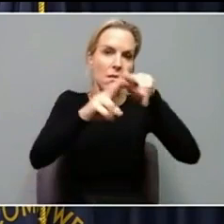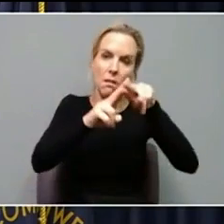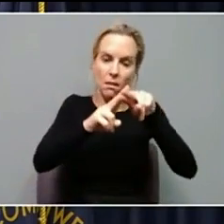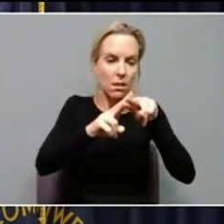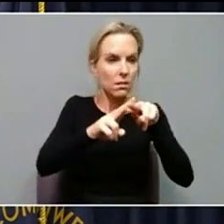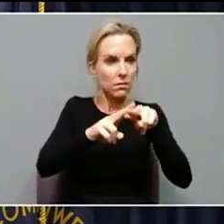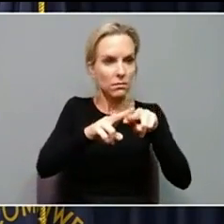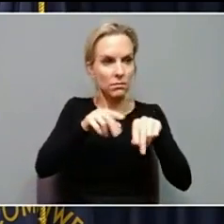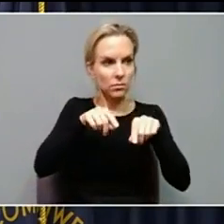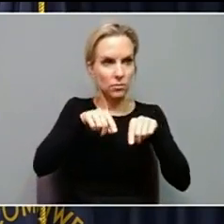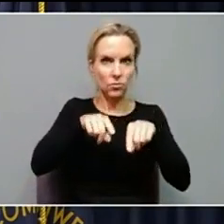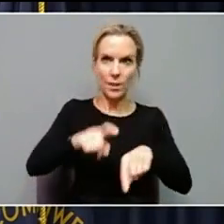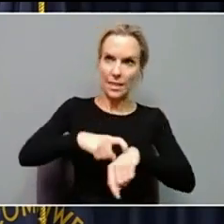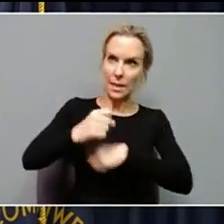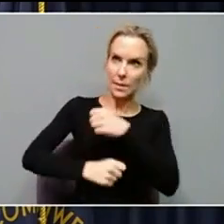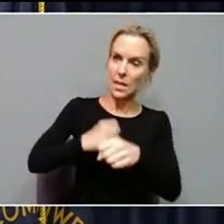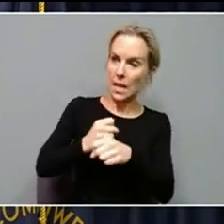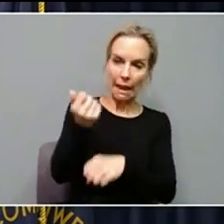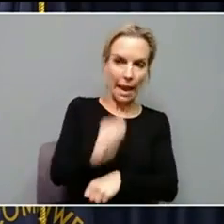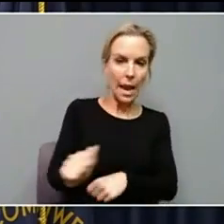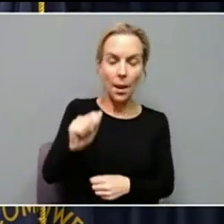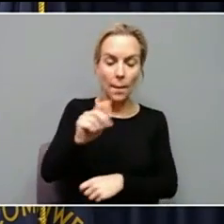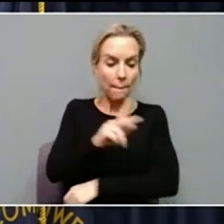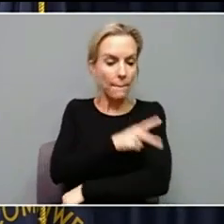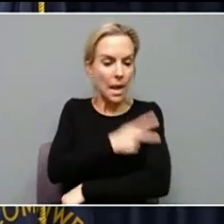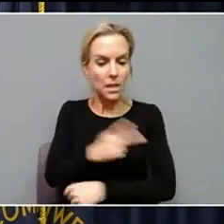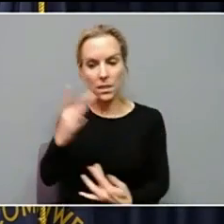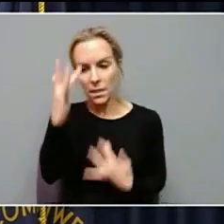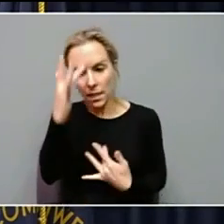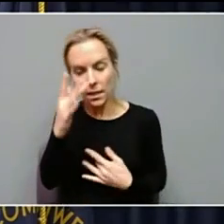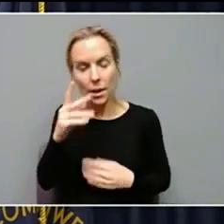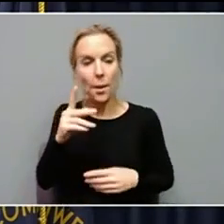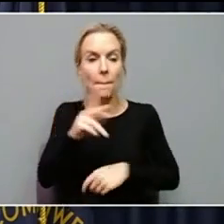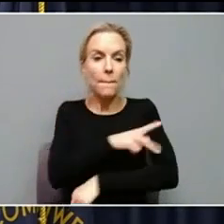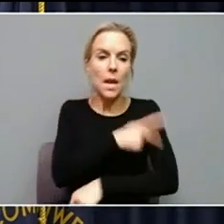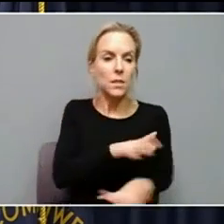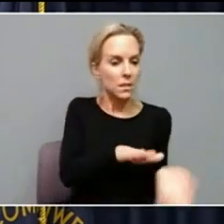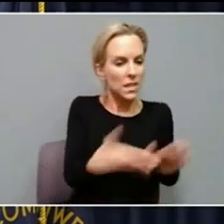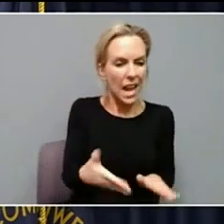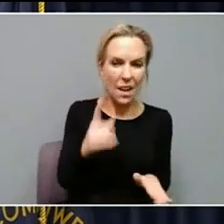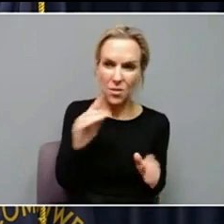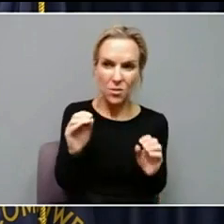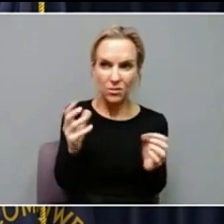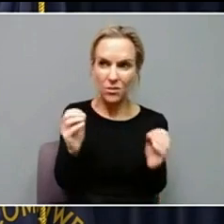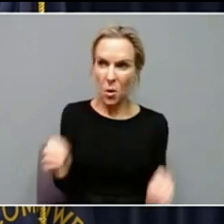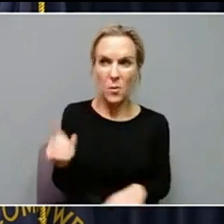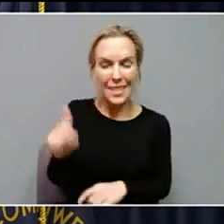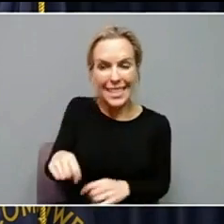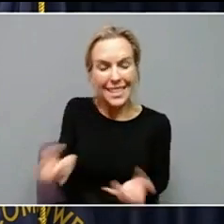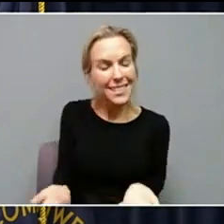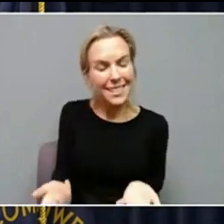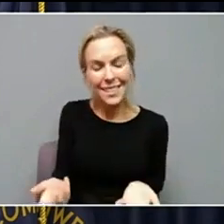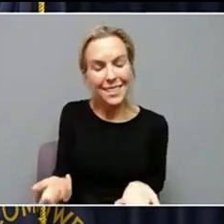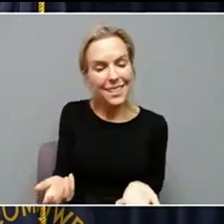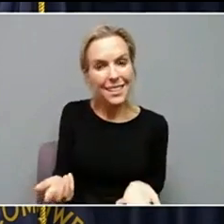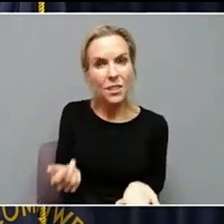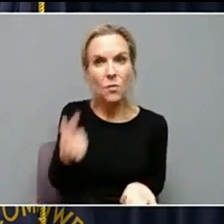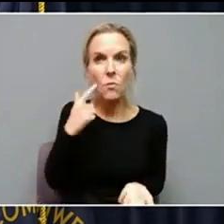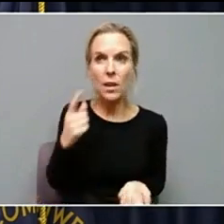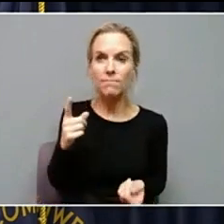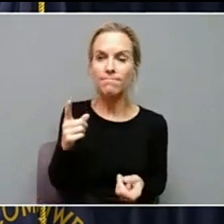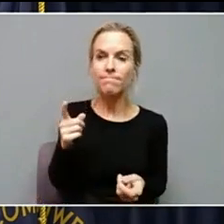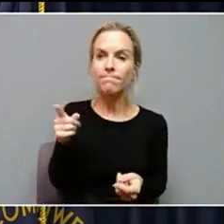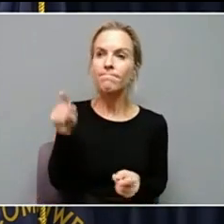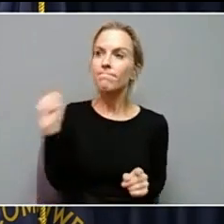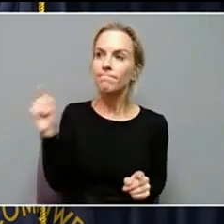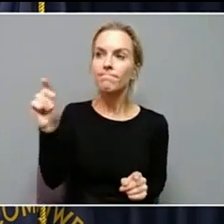hospital. Patients are sick. Patients are dying for no need. And what you hear from every healthcare hero when